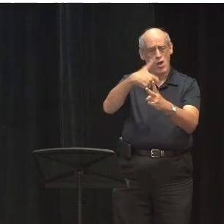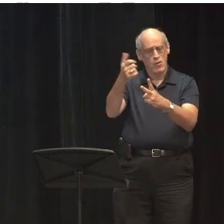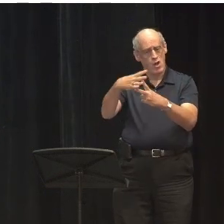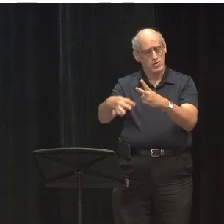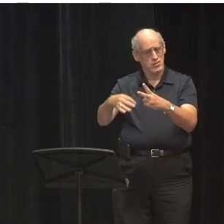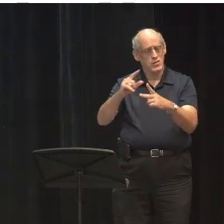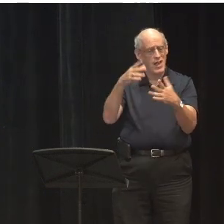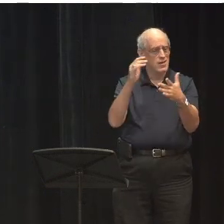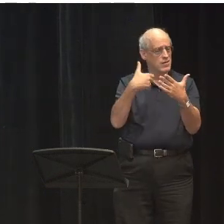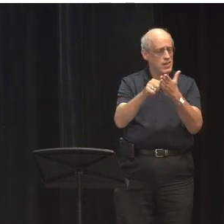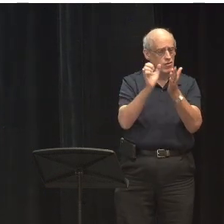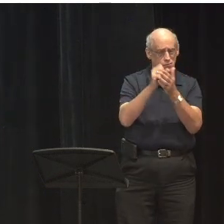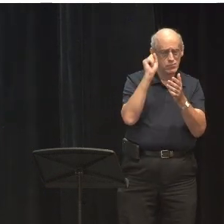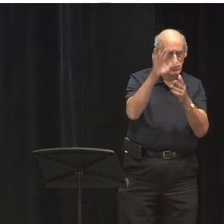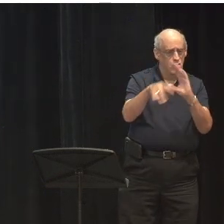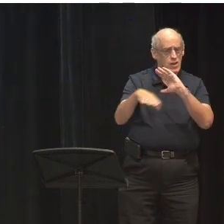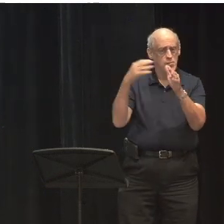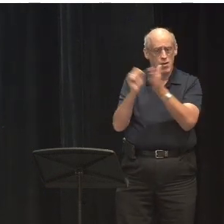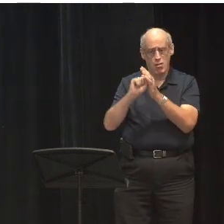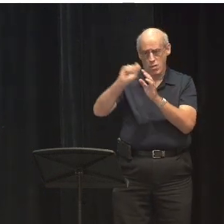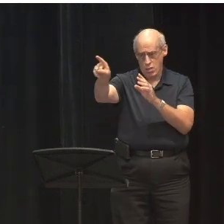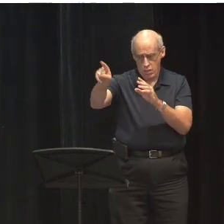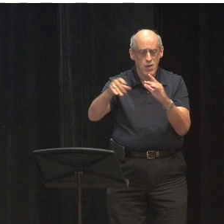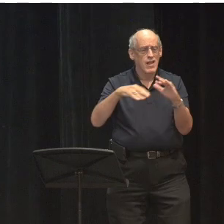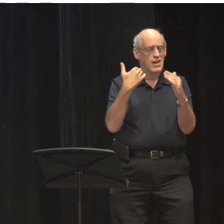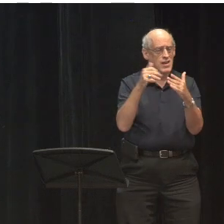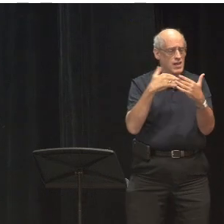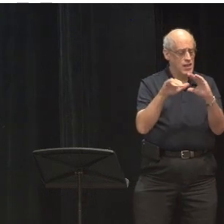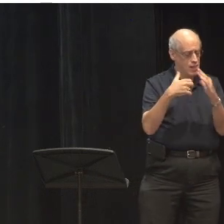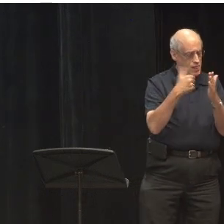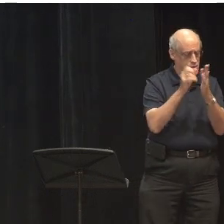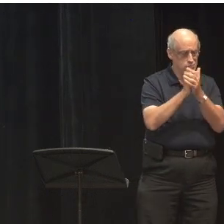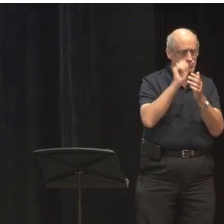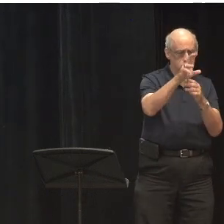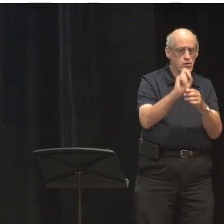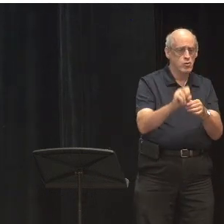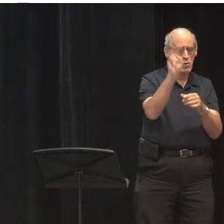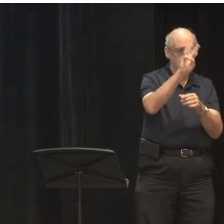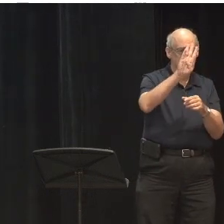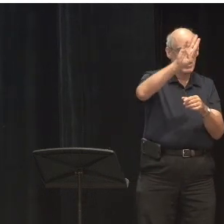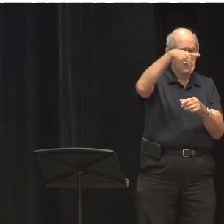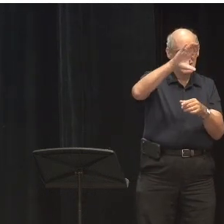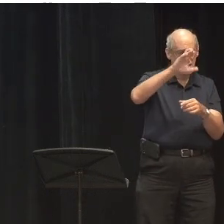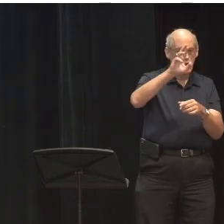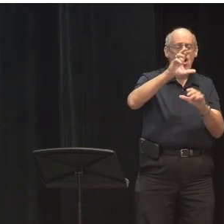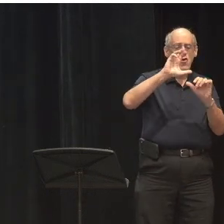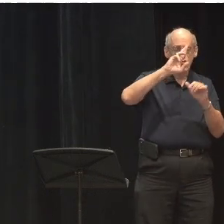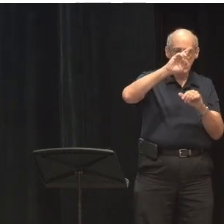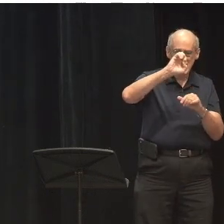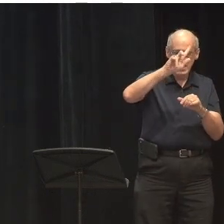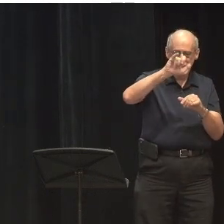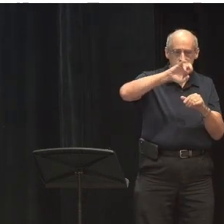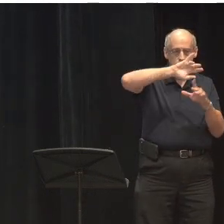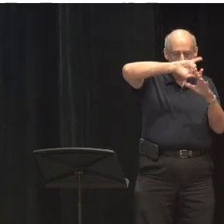by mailing or emailing a written comment to Northwest Battery Park City Resiliency